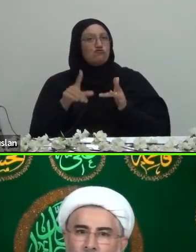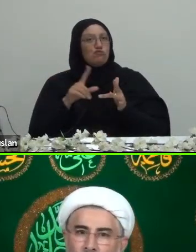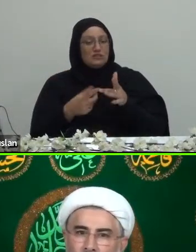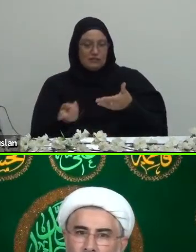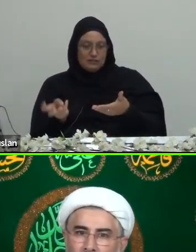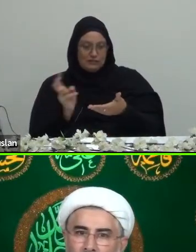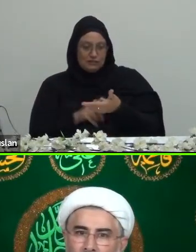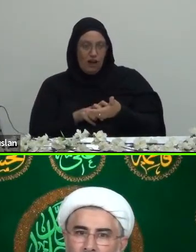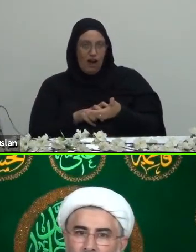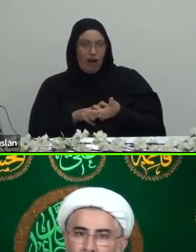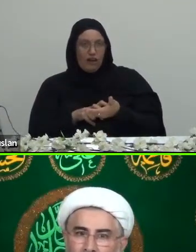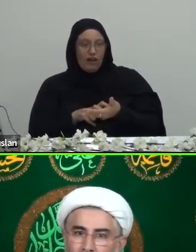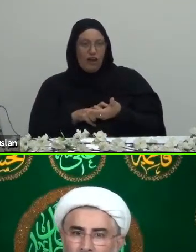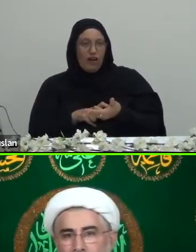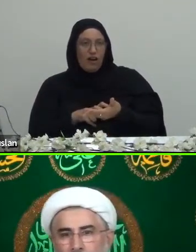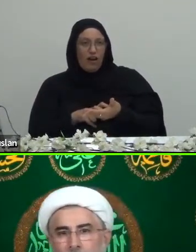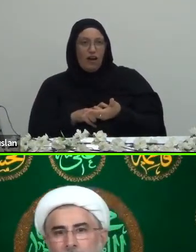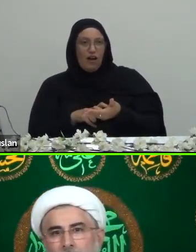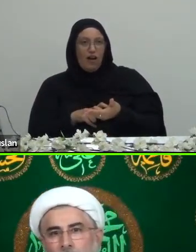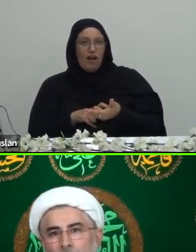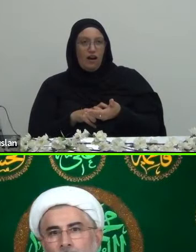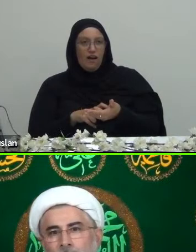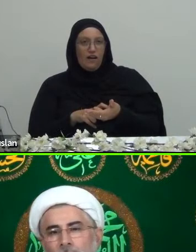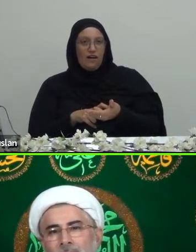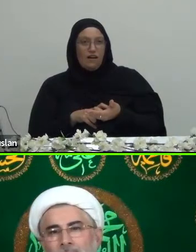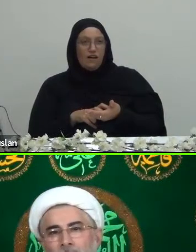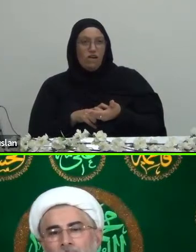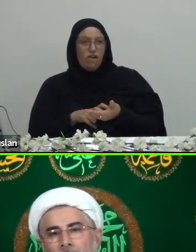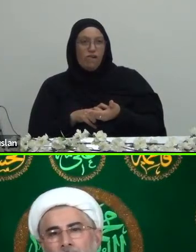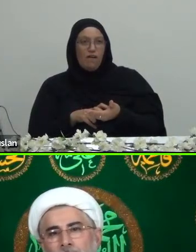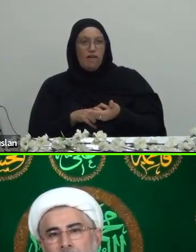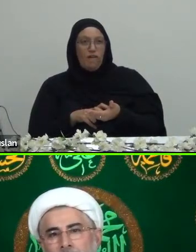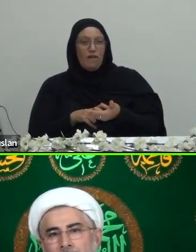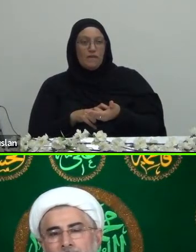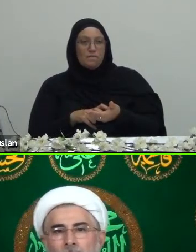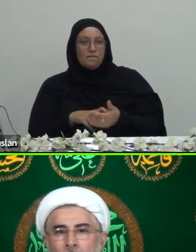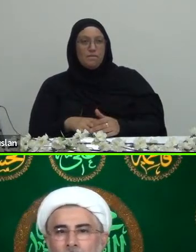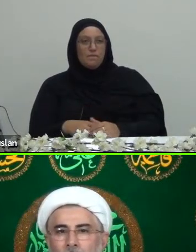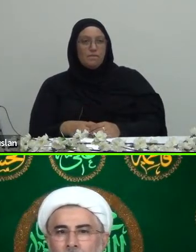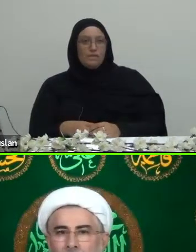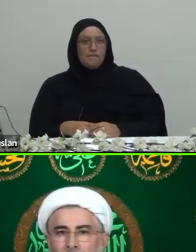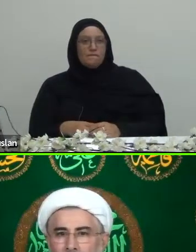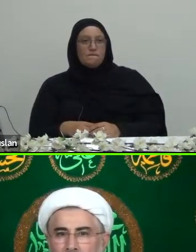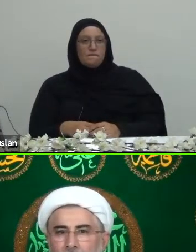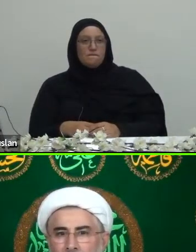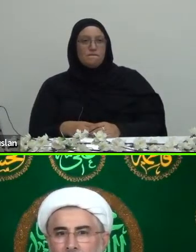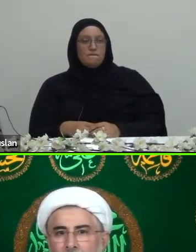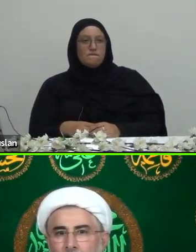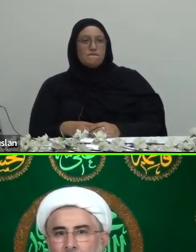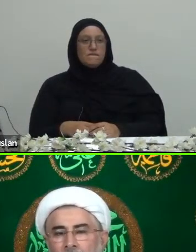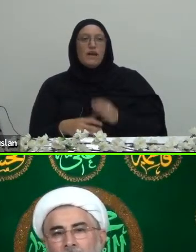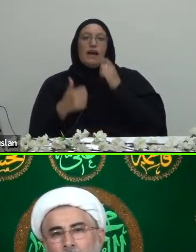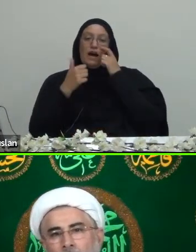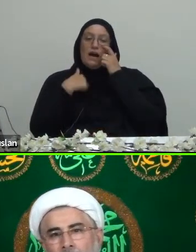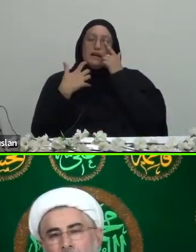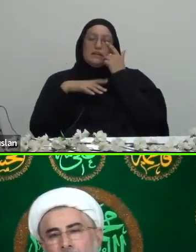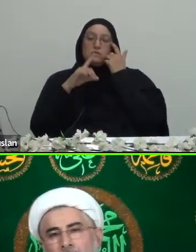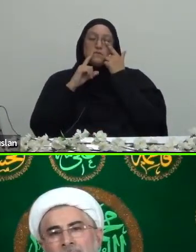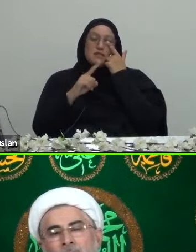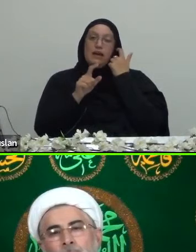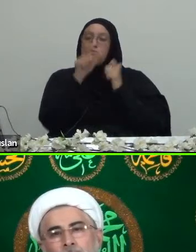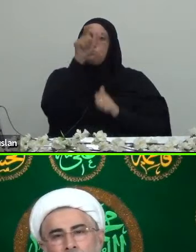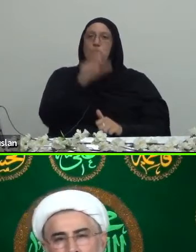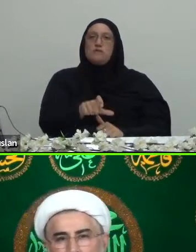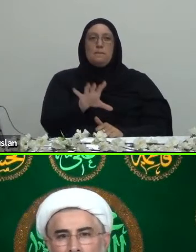a beneficiary to that. Naturally, the time that the money will be given, I'm no longer alive. This is the condition to life